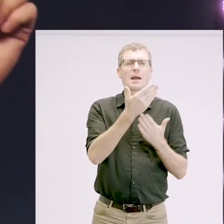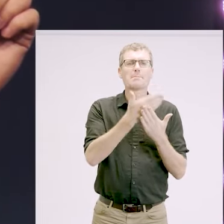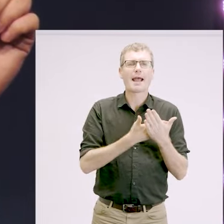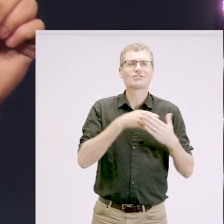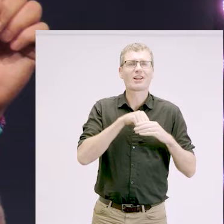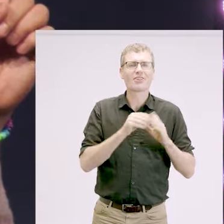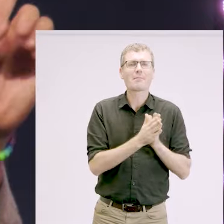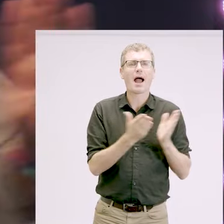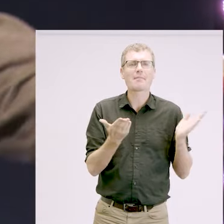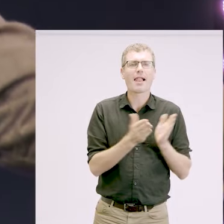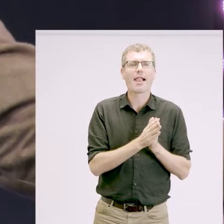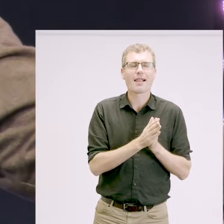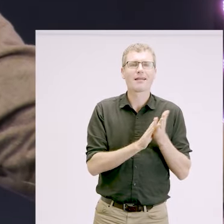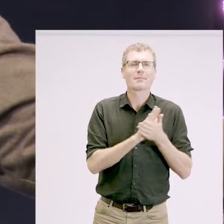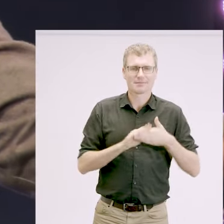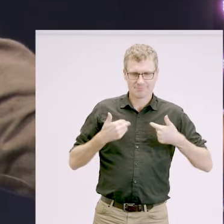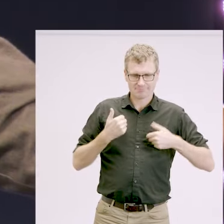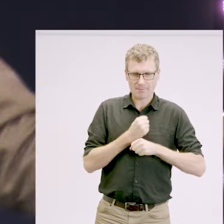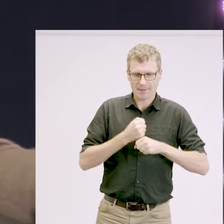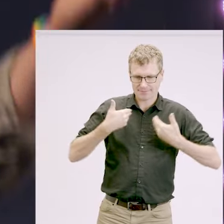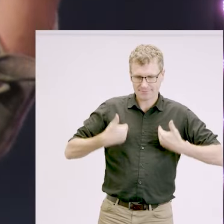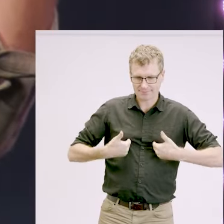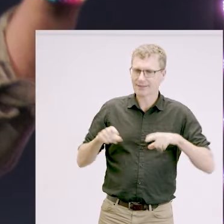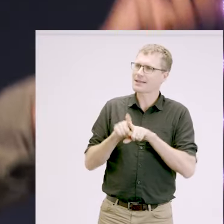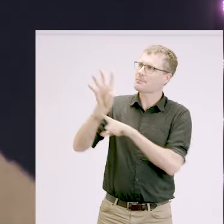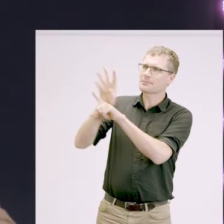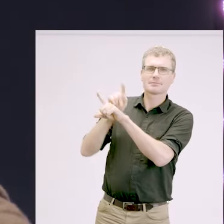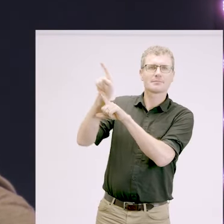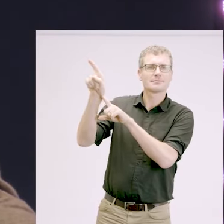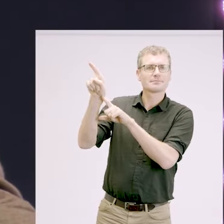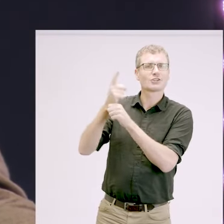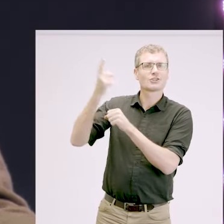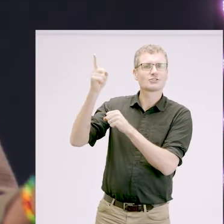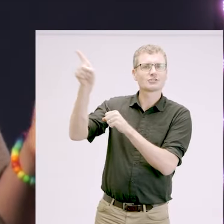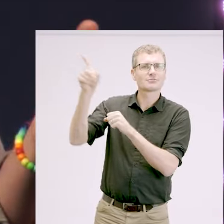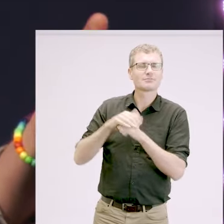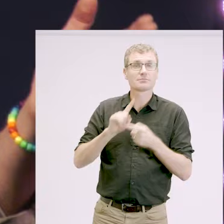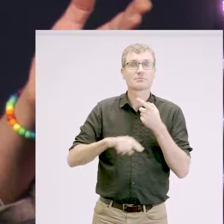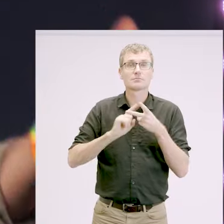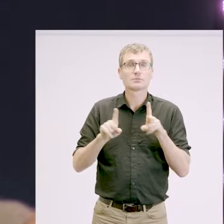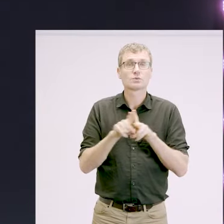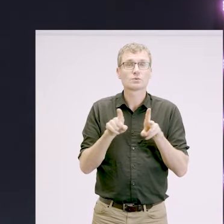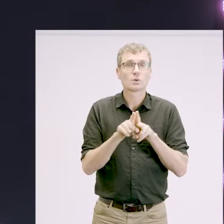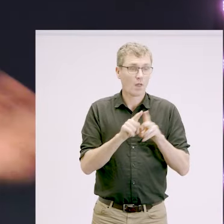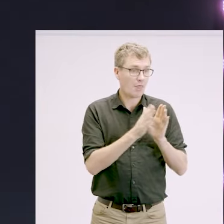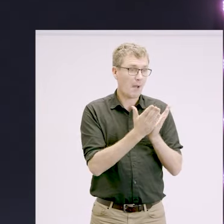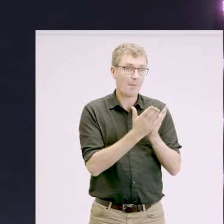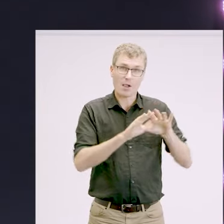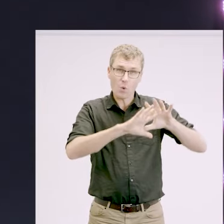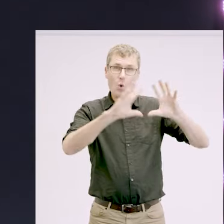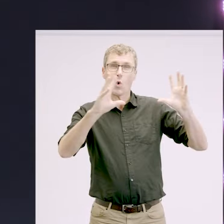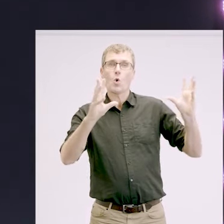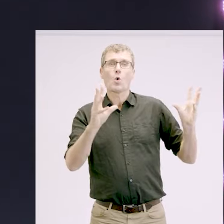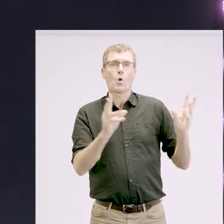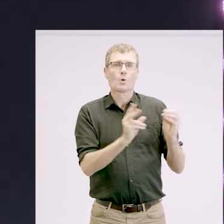the first page of the Bible, which is a different talk we won't give now, about what it means to be made in the image of God. And then they talk about how the Bible's a